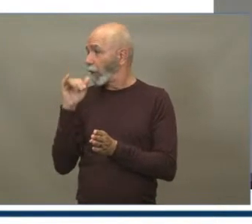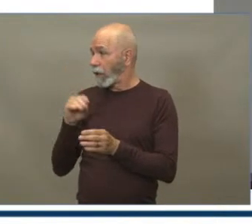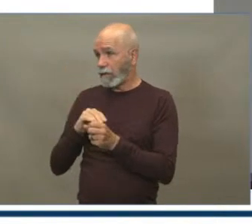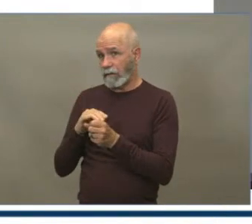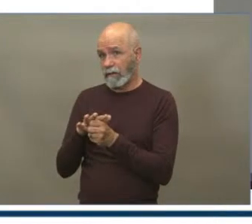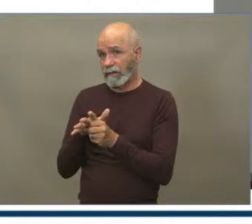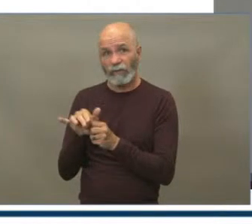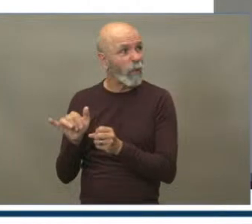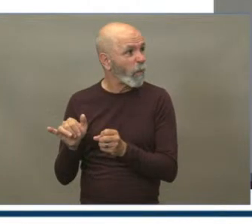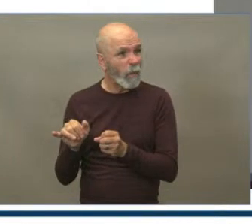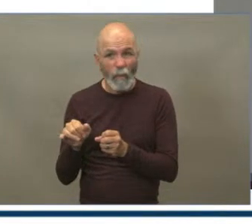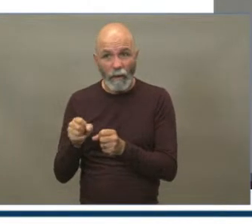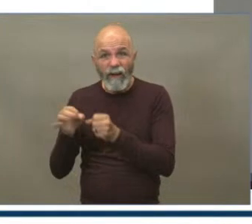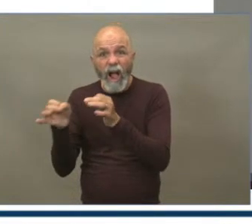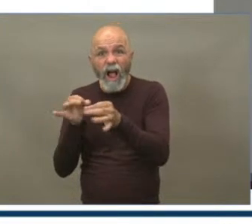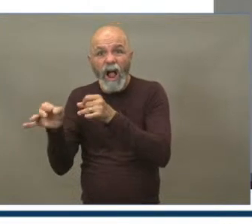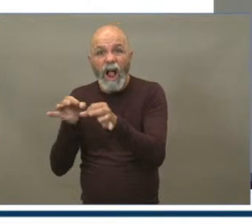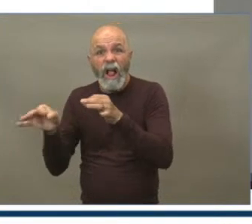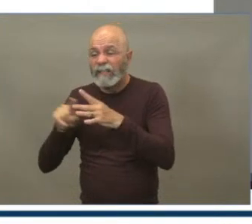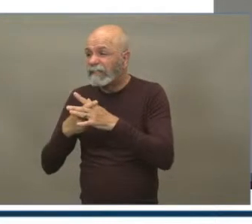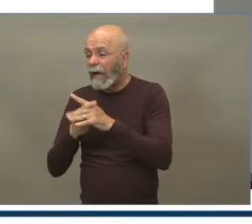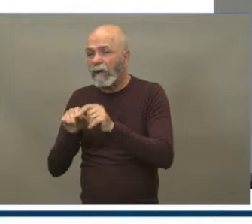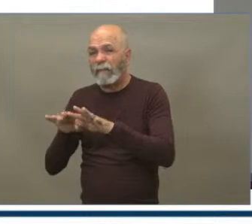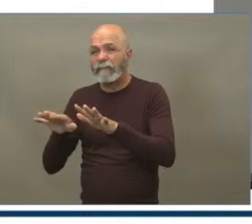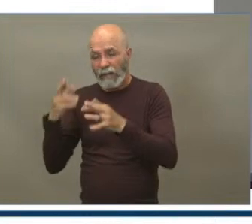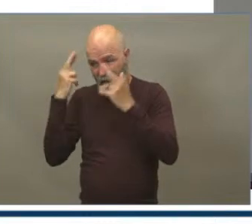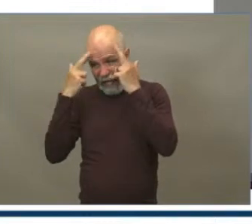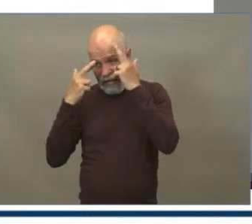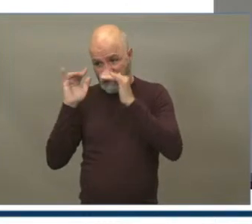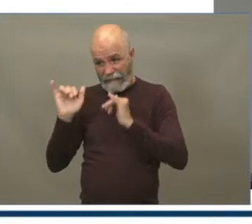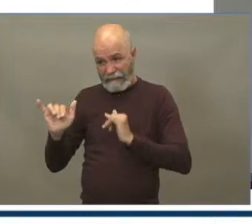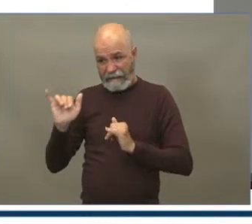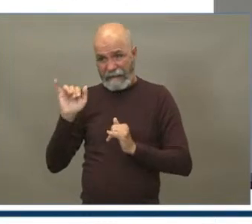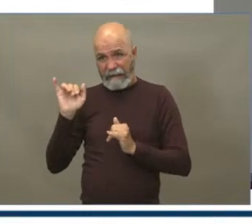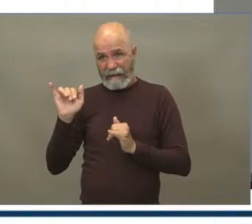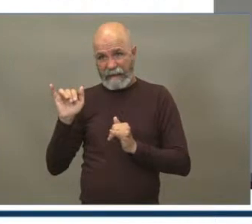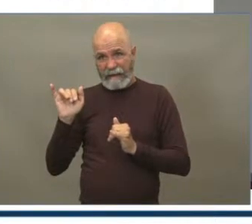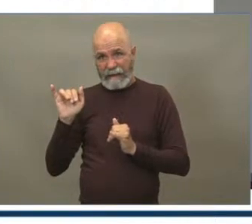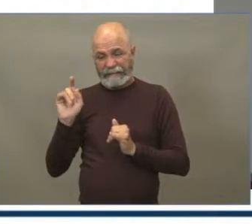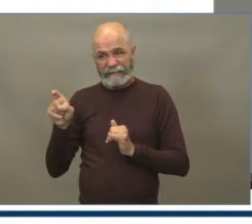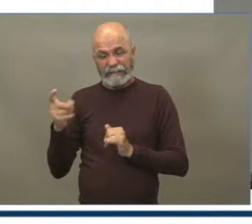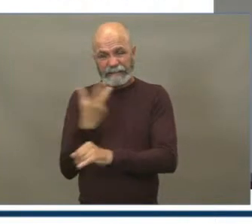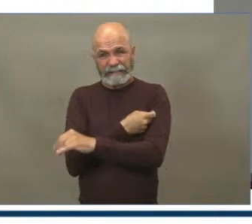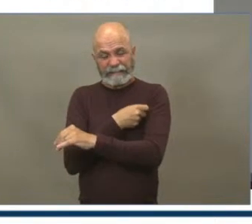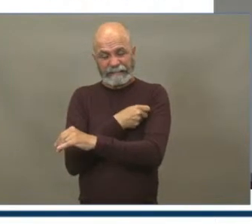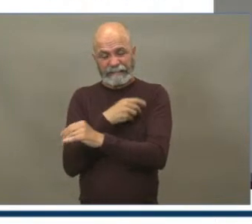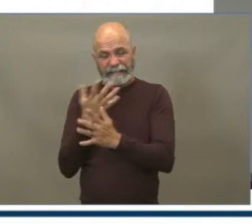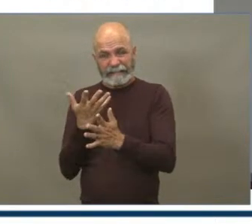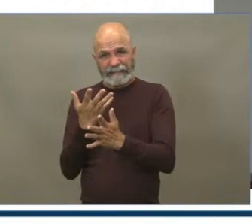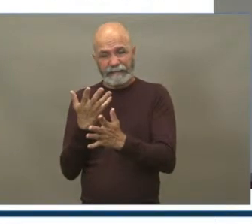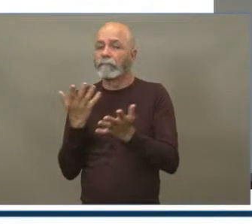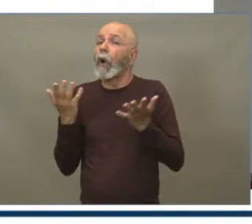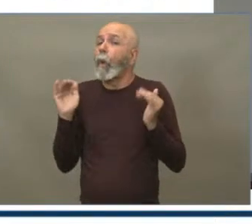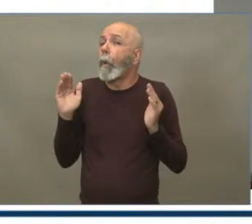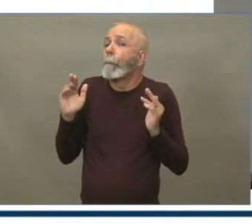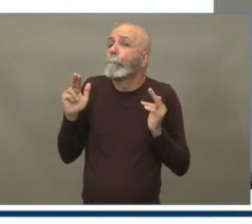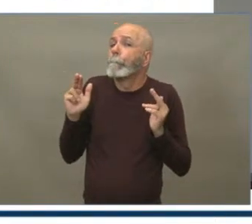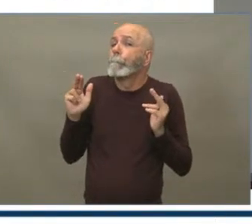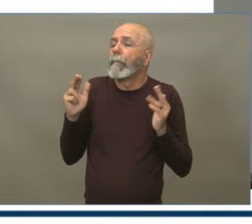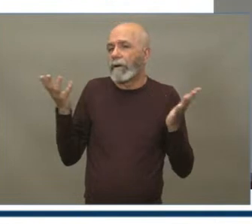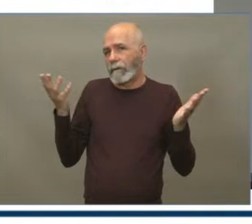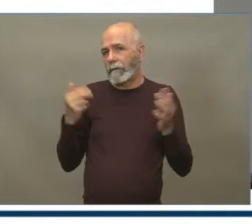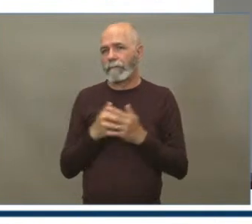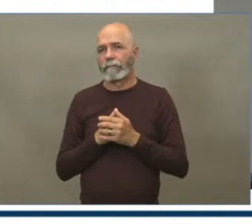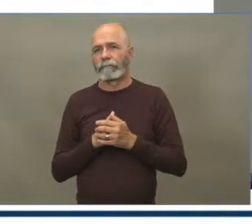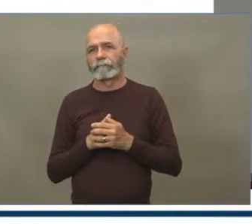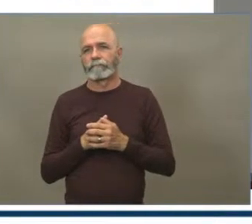that's shows them that how important it is for them to get vaccinated. Everybody who's